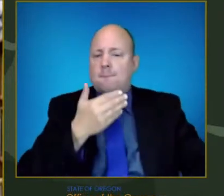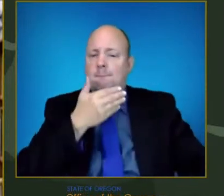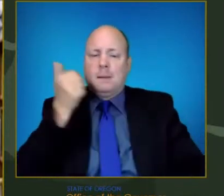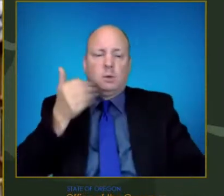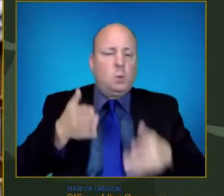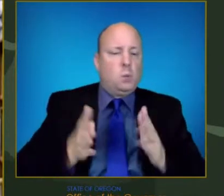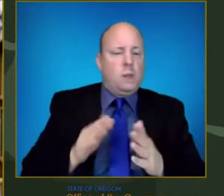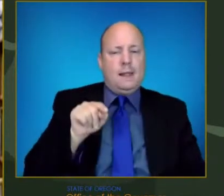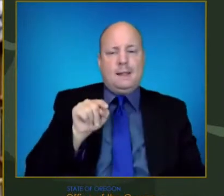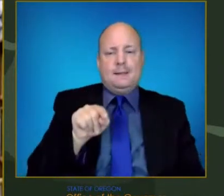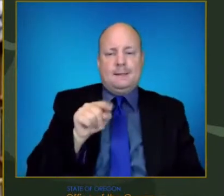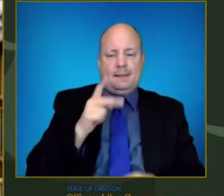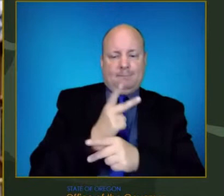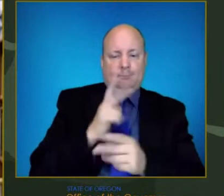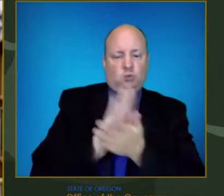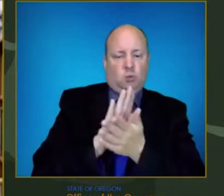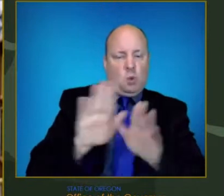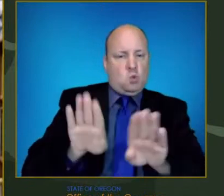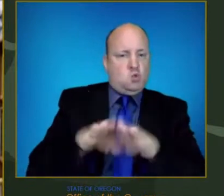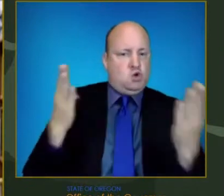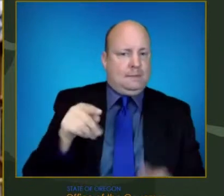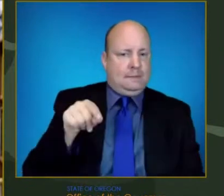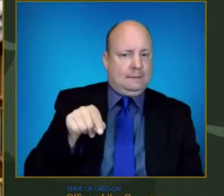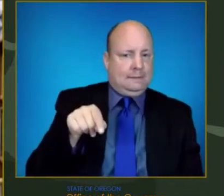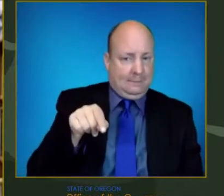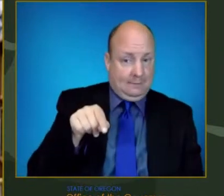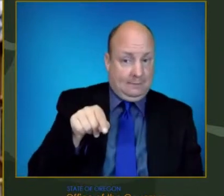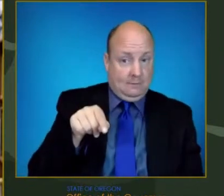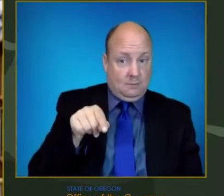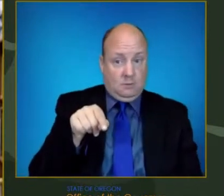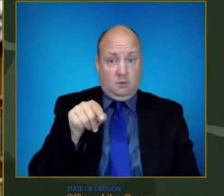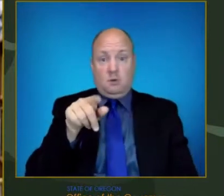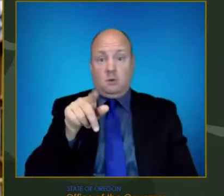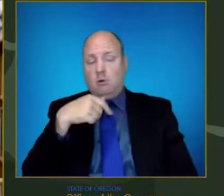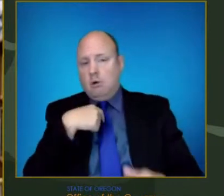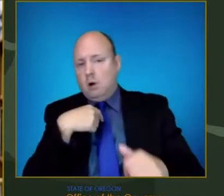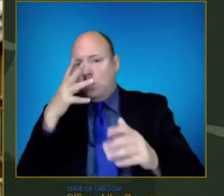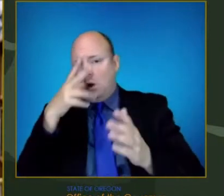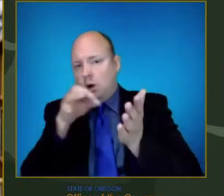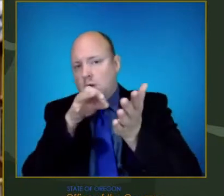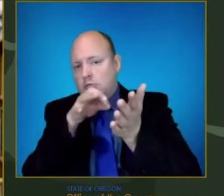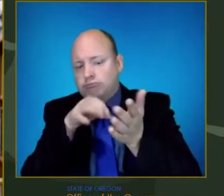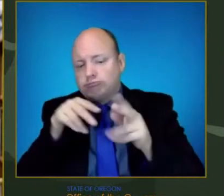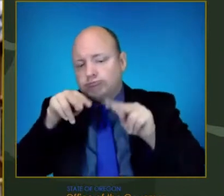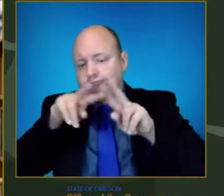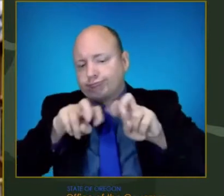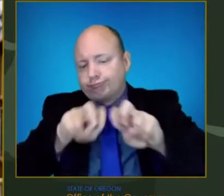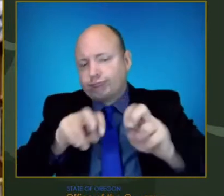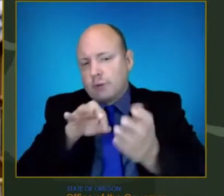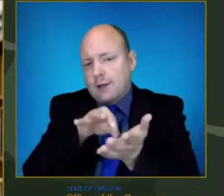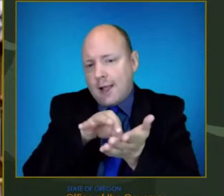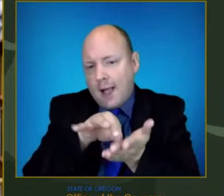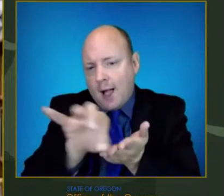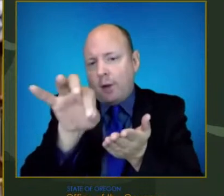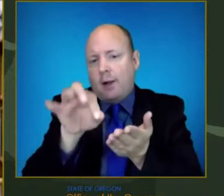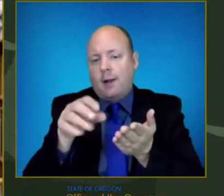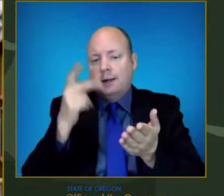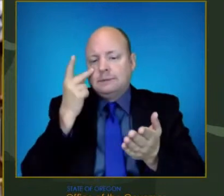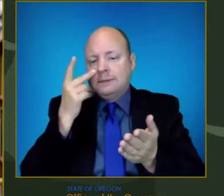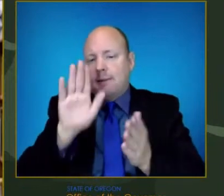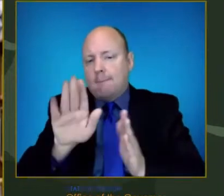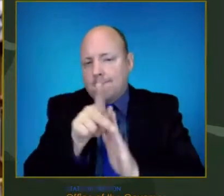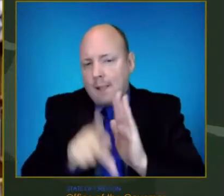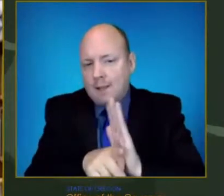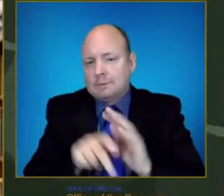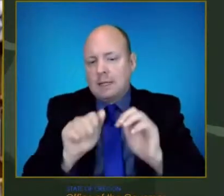and understand where they may have gaps in their sets of protocols. I think that this is a system that will become more important